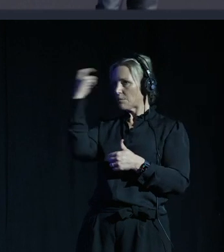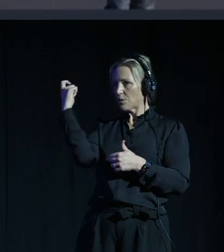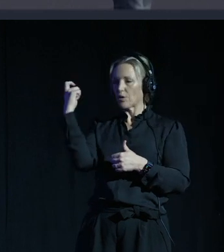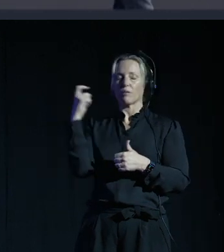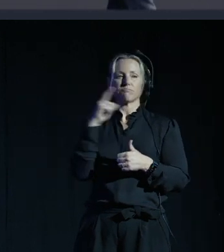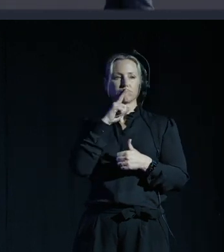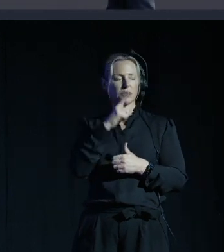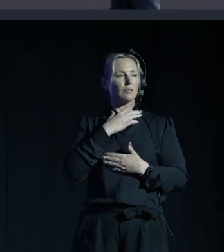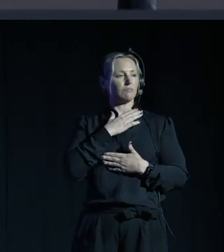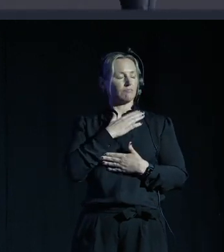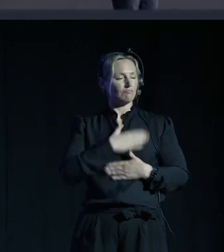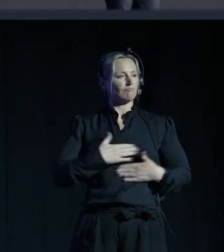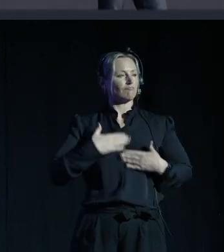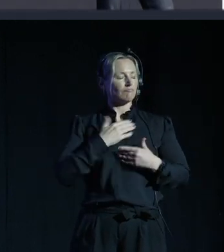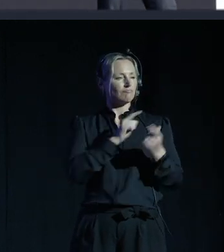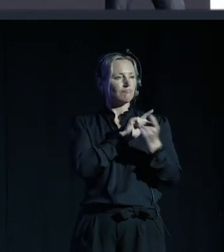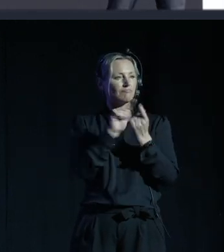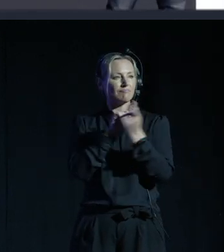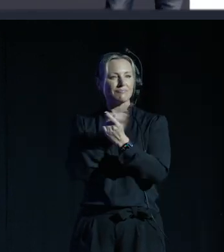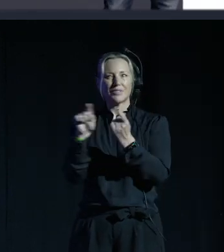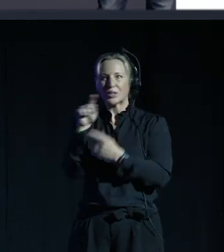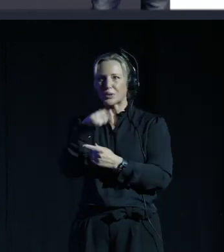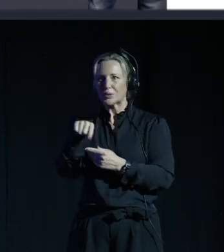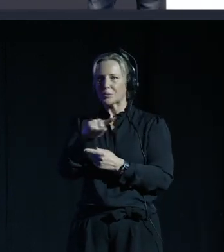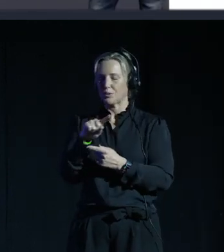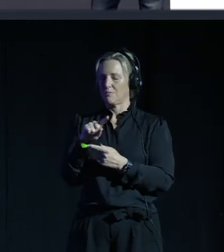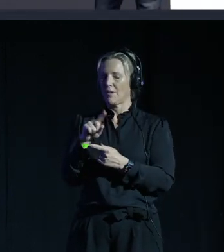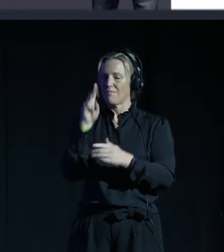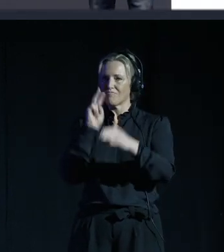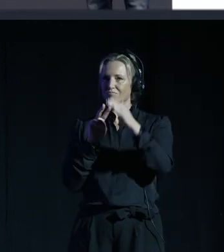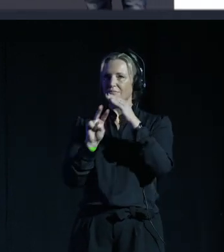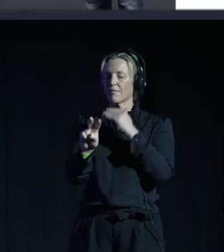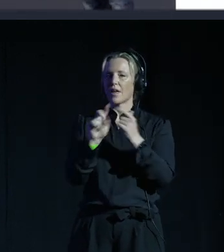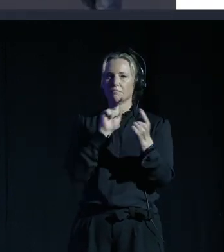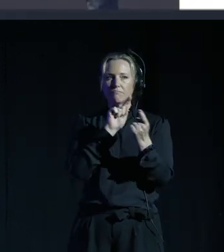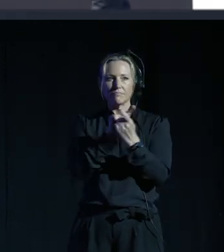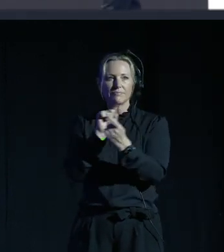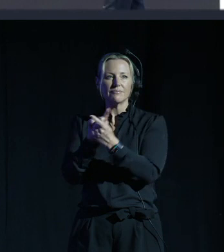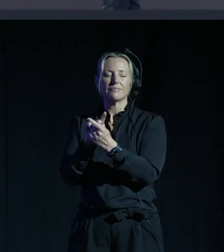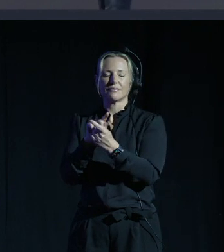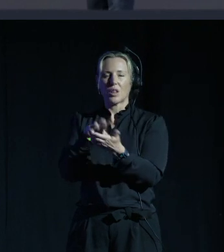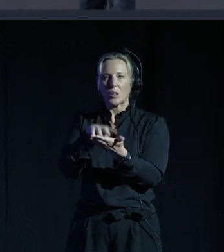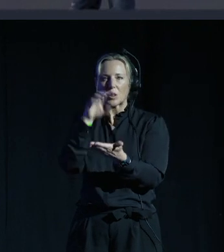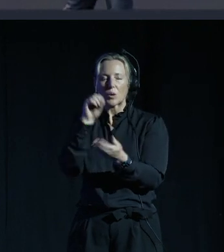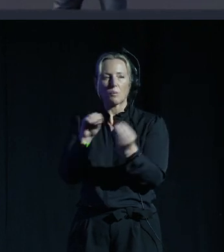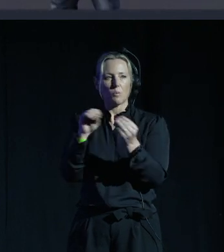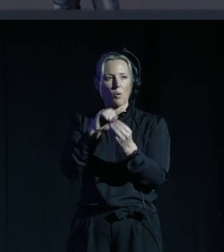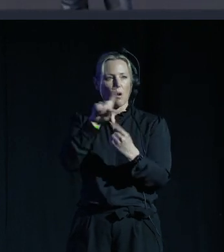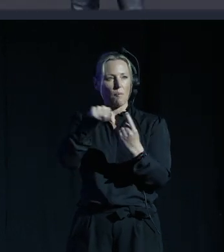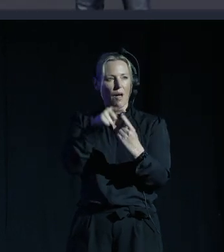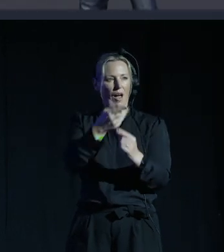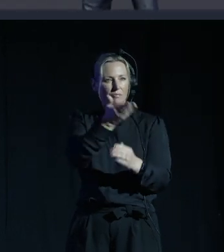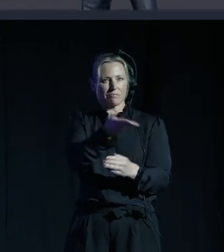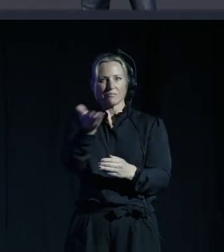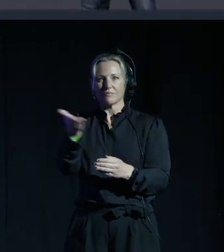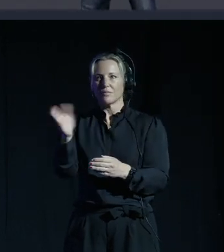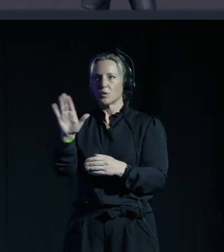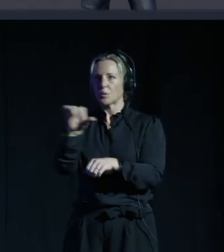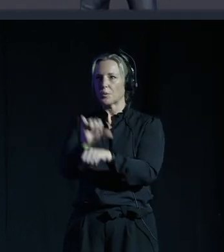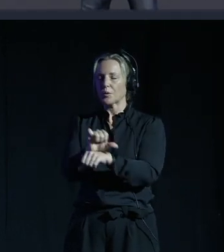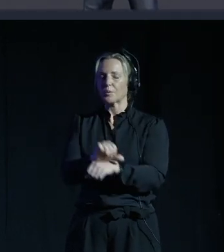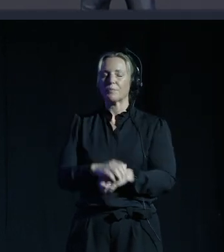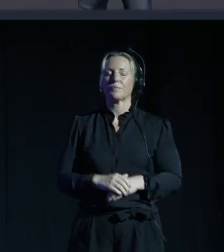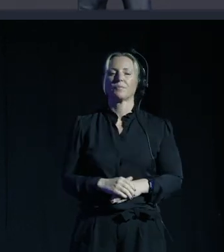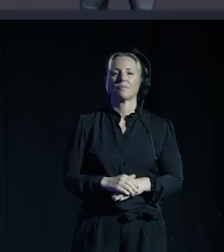looking forward to spending this week with you and getting to know you more and learning about your work. So today, I want to talk about